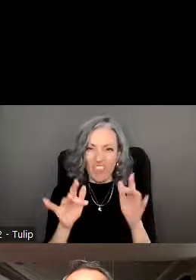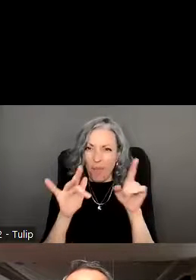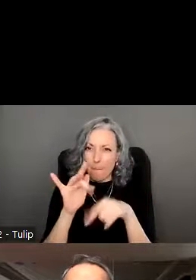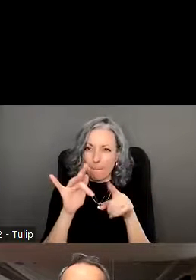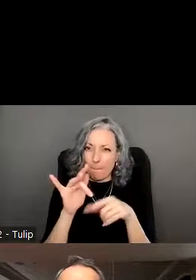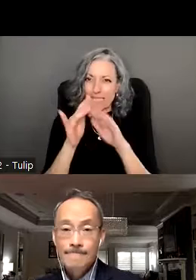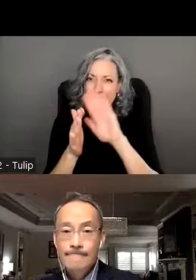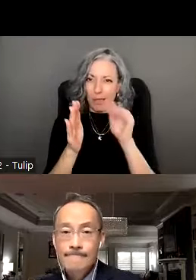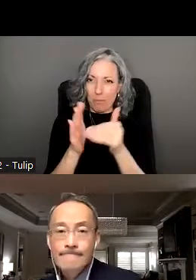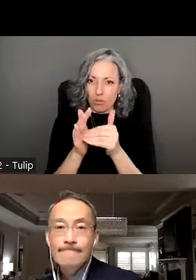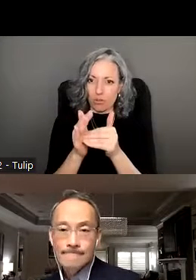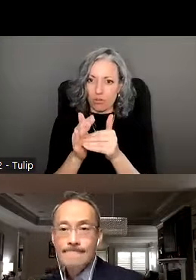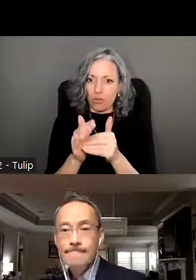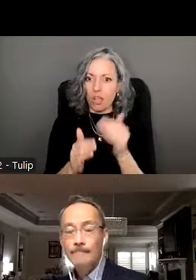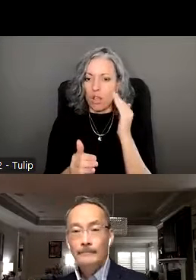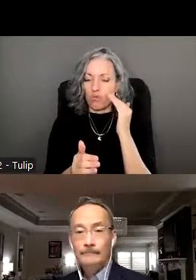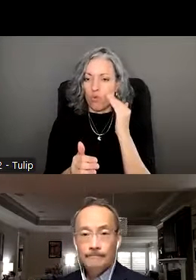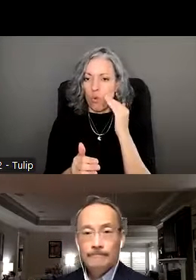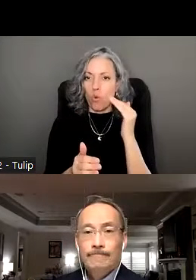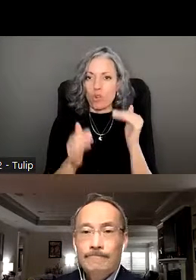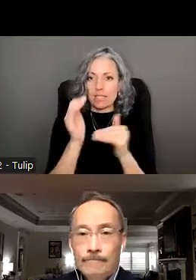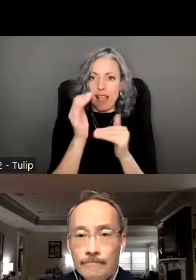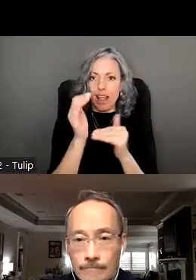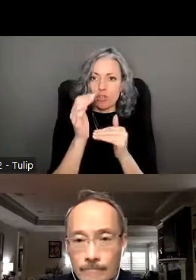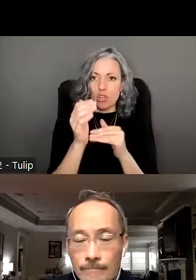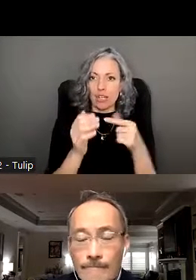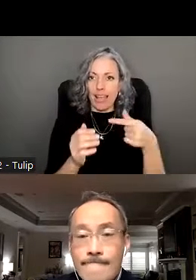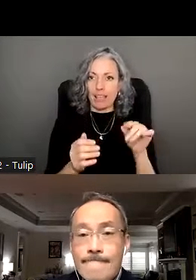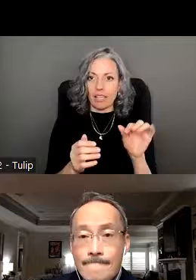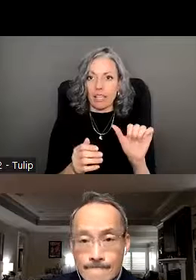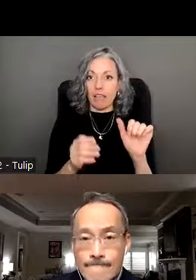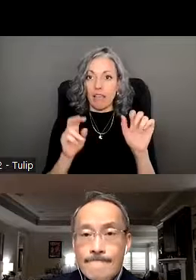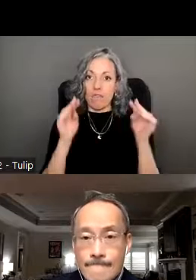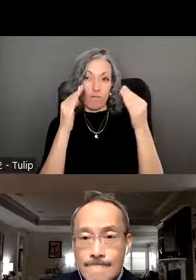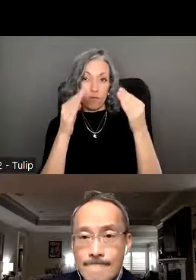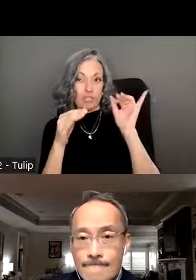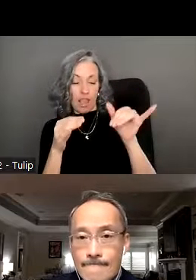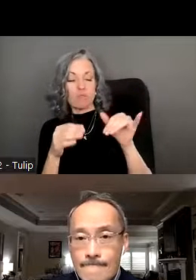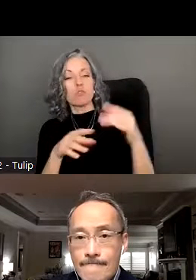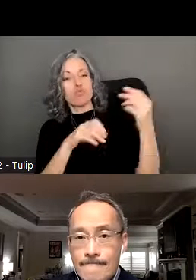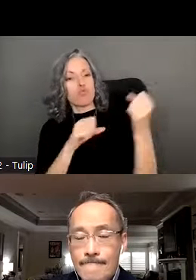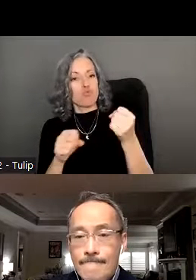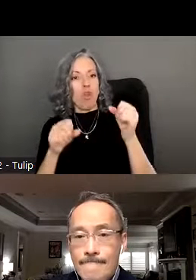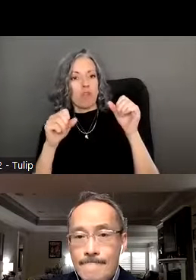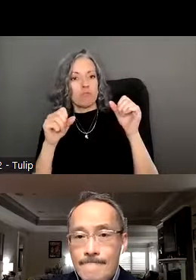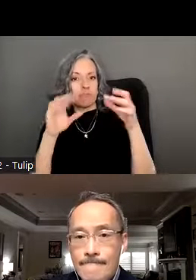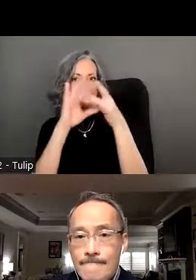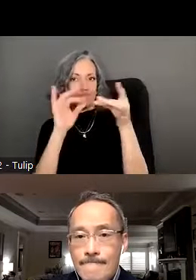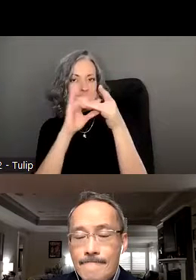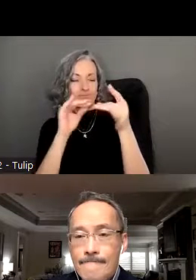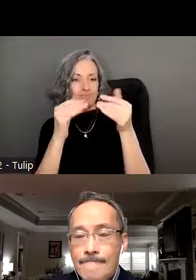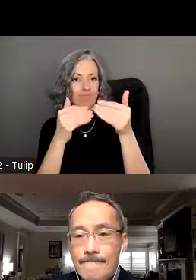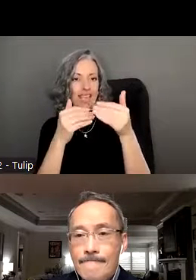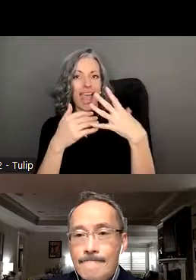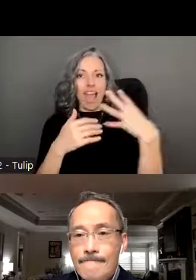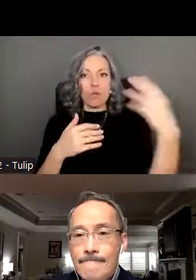Dr. Galy referred to that, and just highlighting that I think is a strong statement for what is outside of the purview